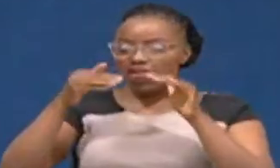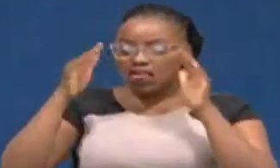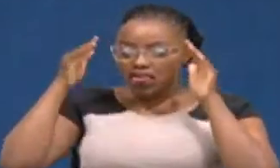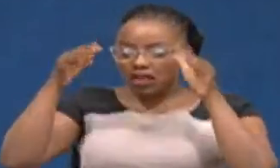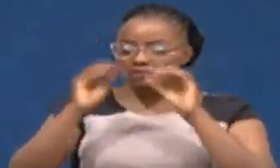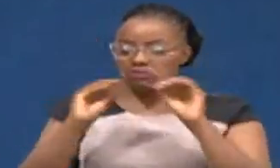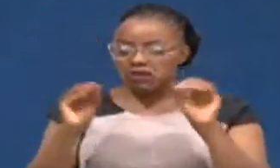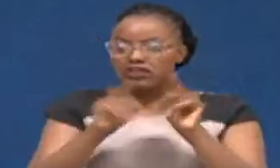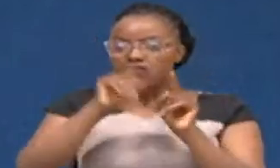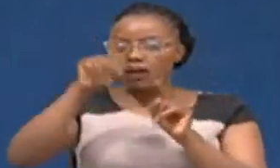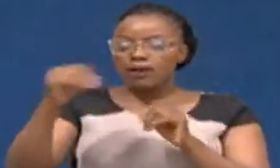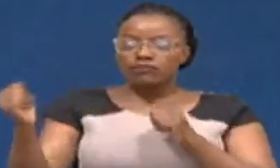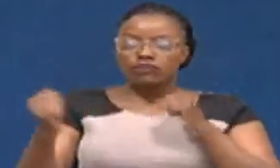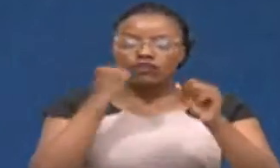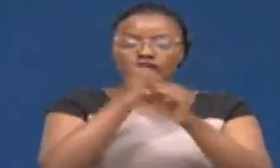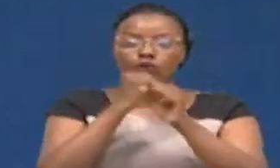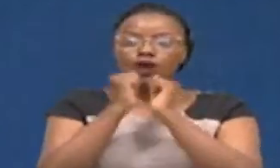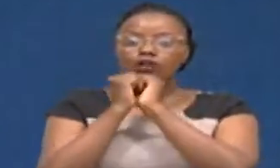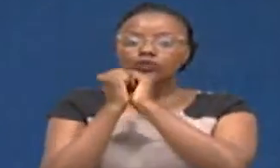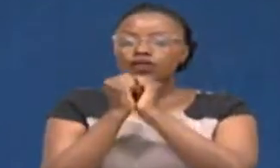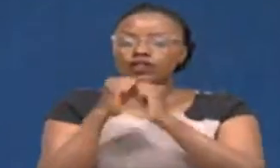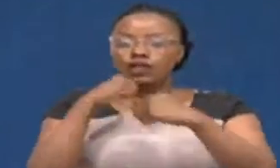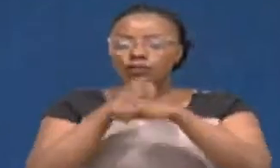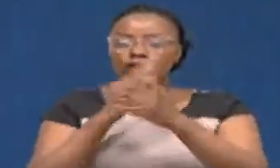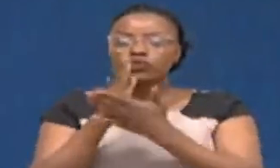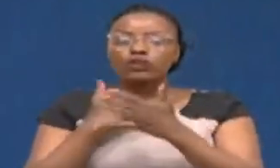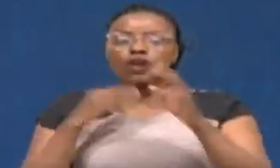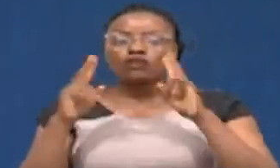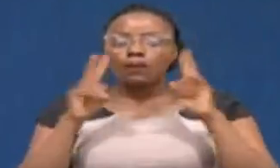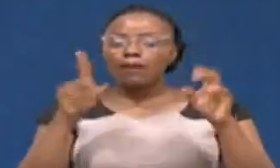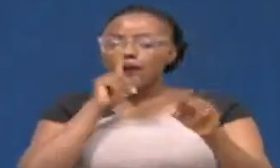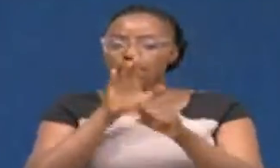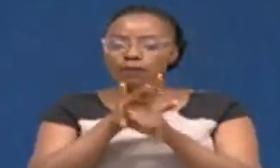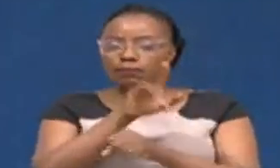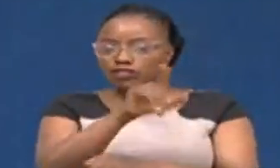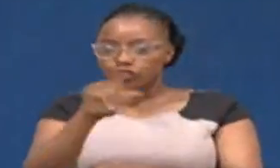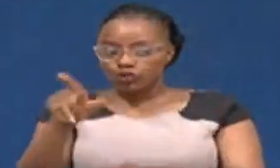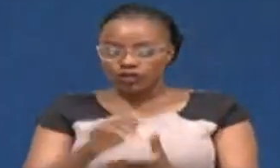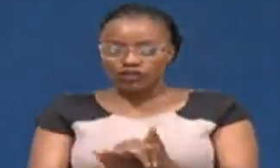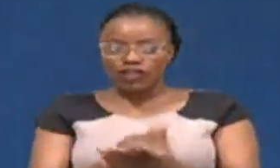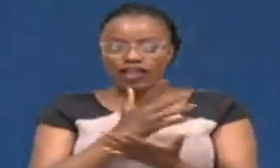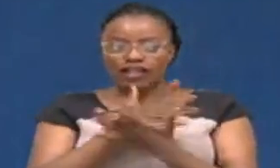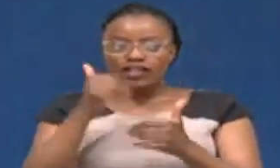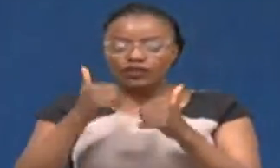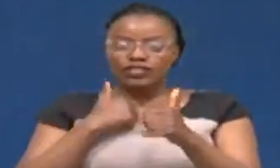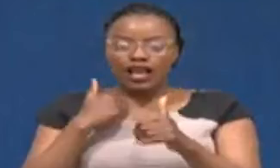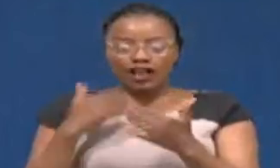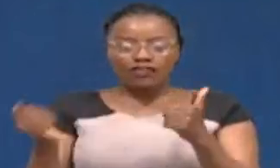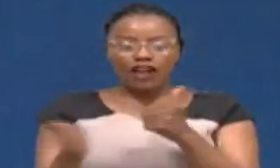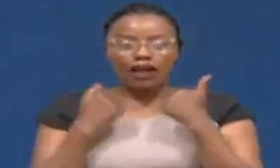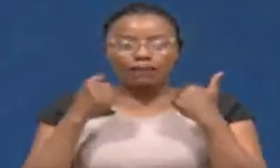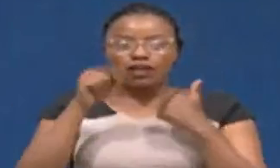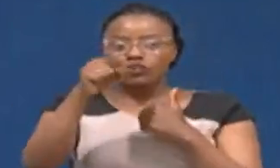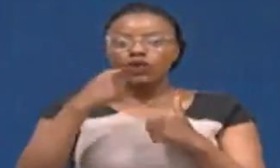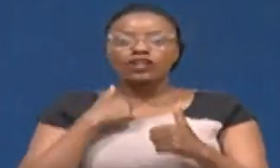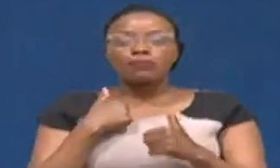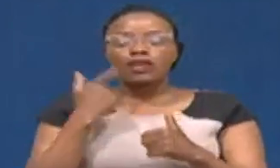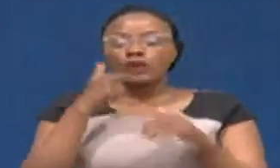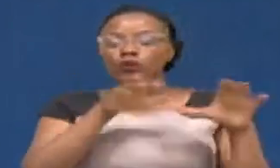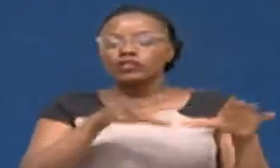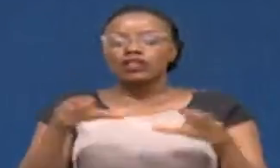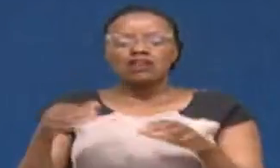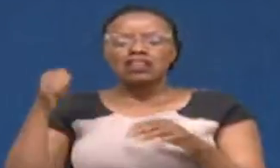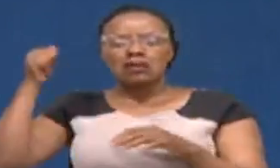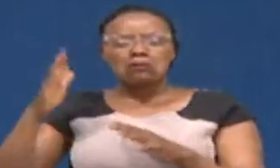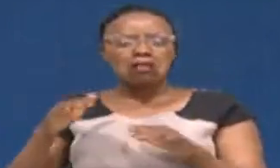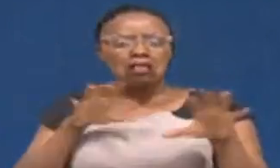all have to rise up, work together to ensure we maintain peace, because I assure you, anything goes south, it's only you and me who suffer. It's